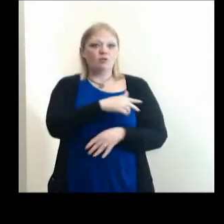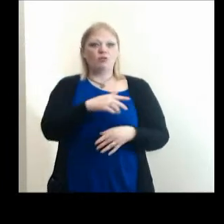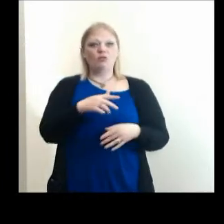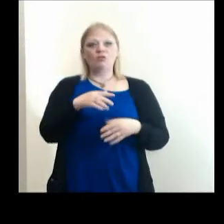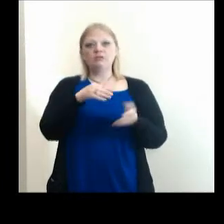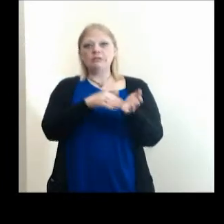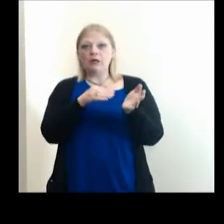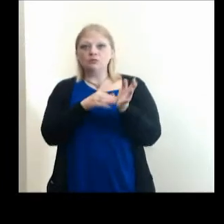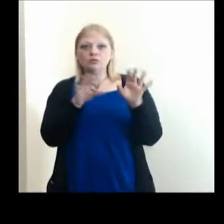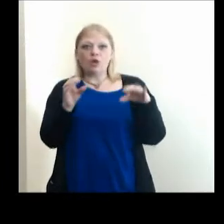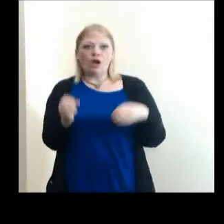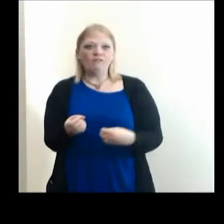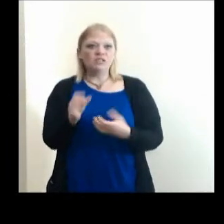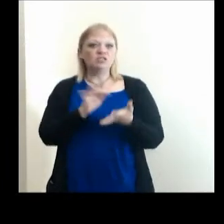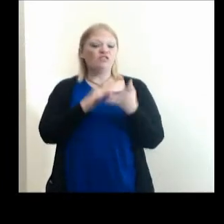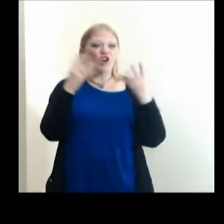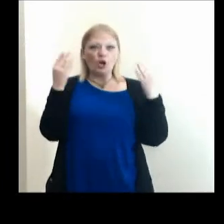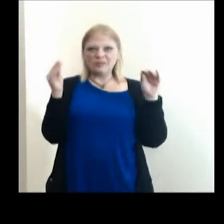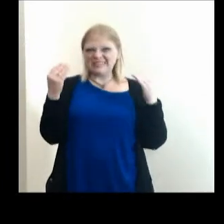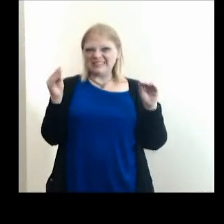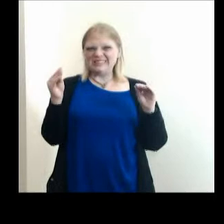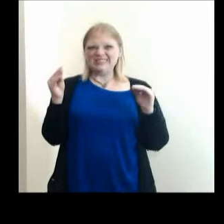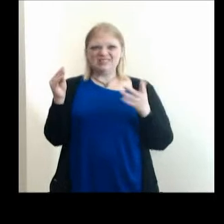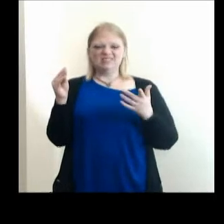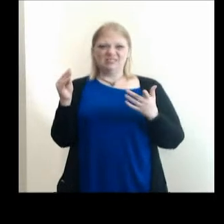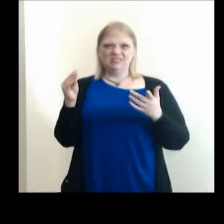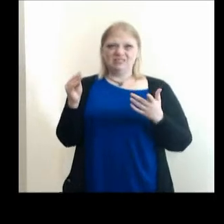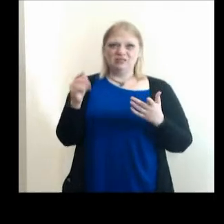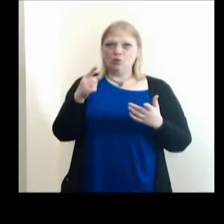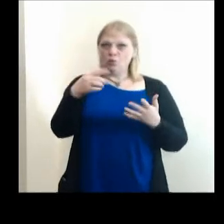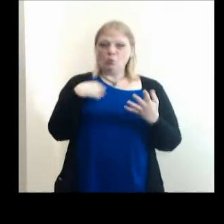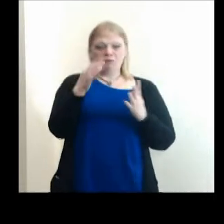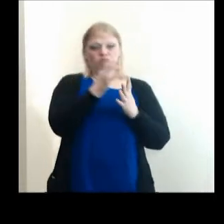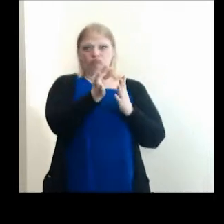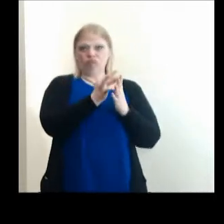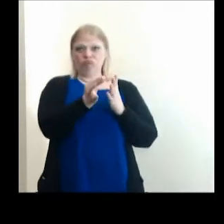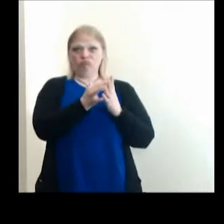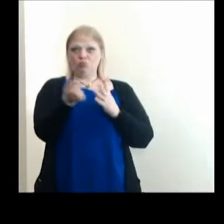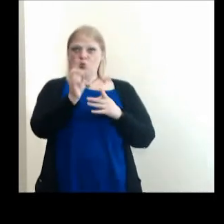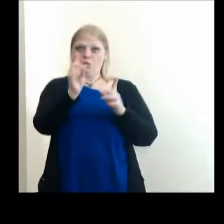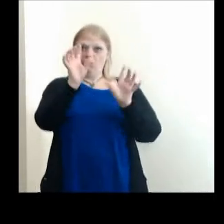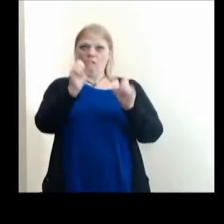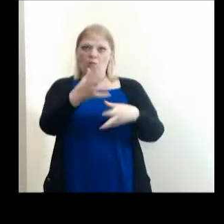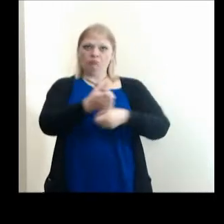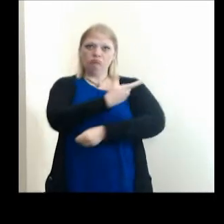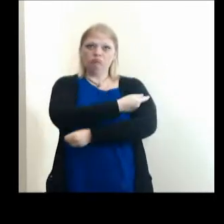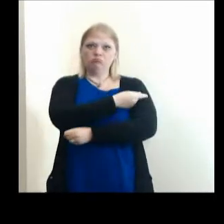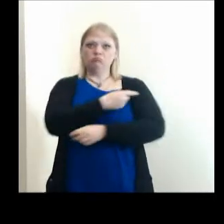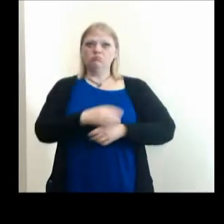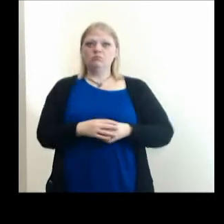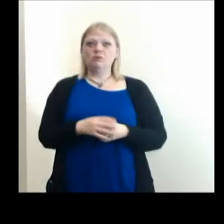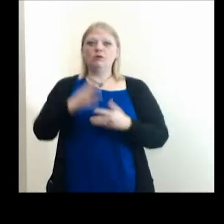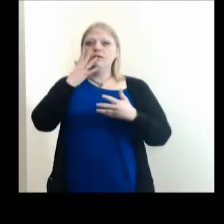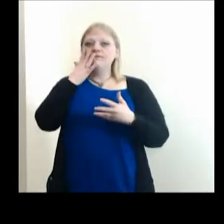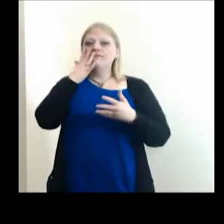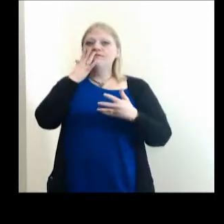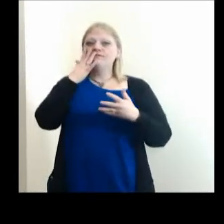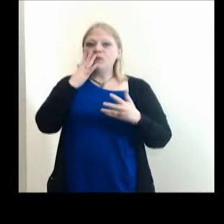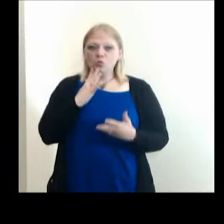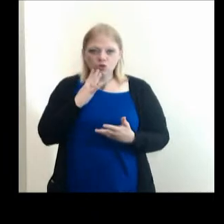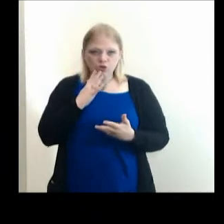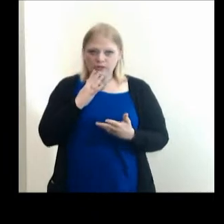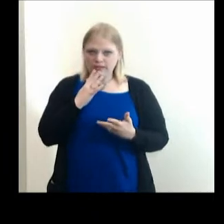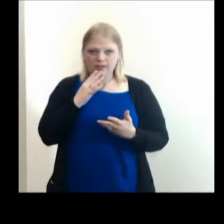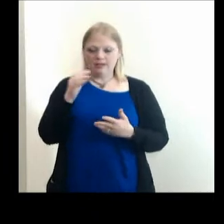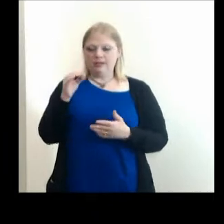healthcare providers, lots of pharmacies, so you have choices of where you can get vaccinated. Unfortunately,